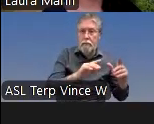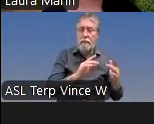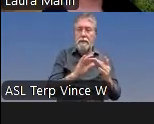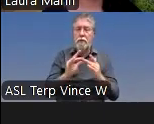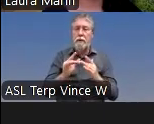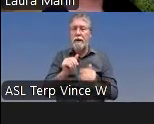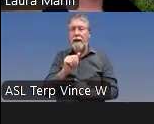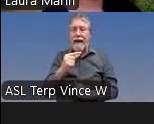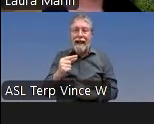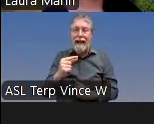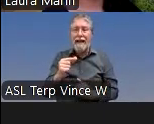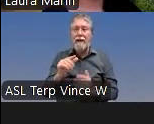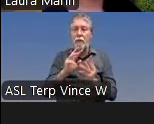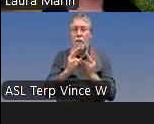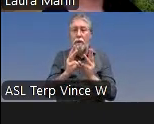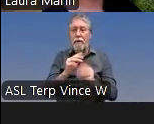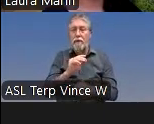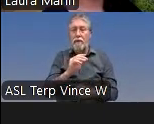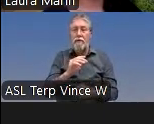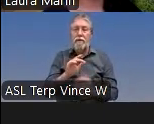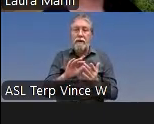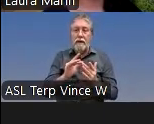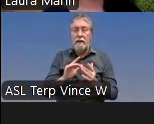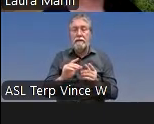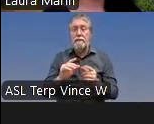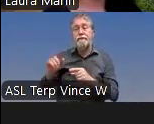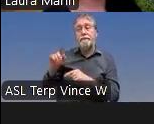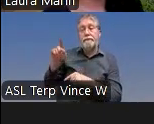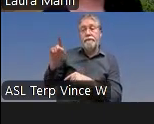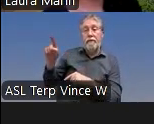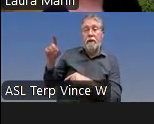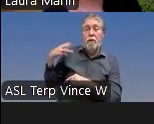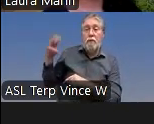Net, spearheaded by Washington State University.